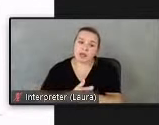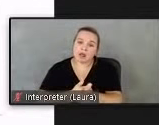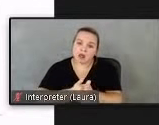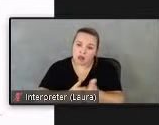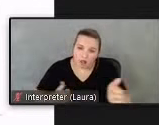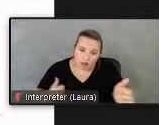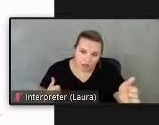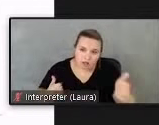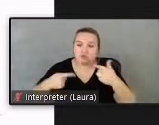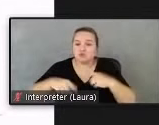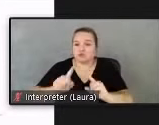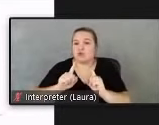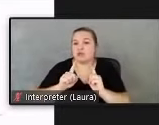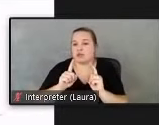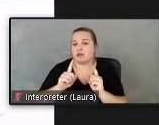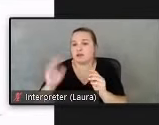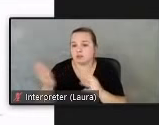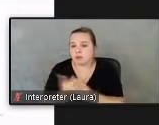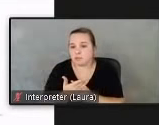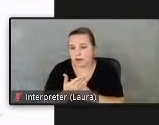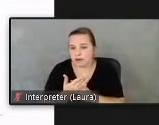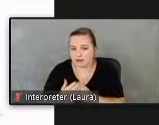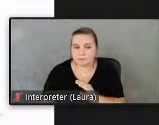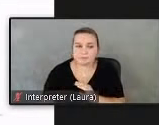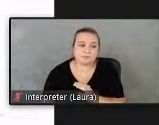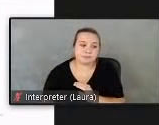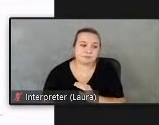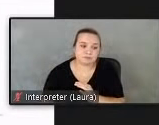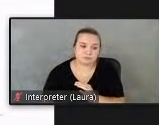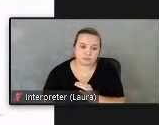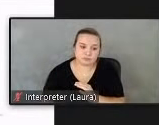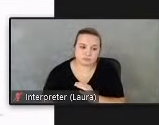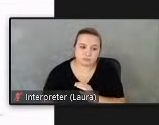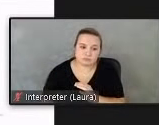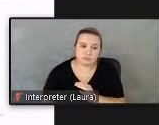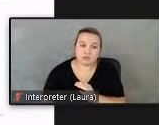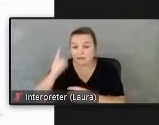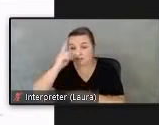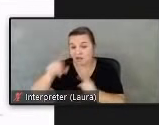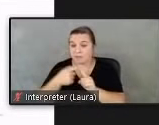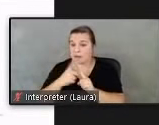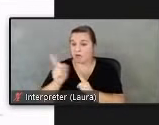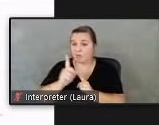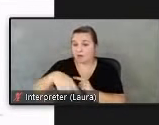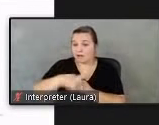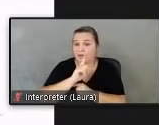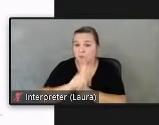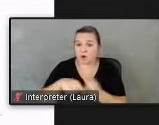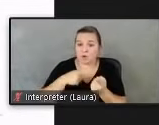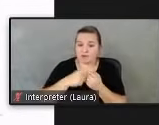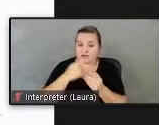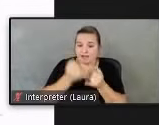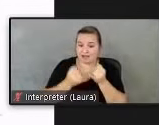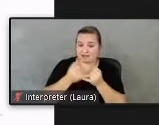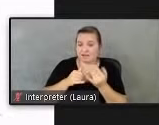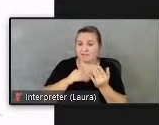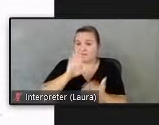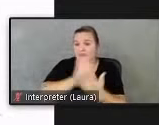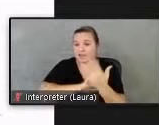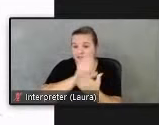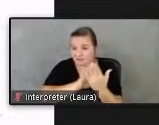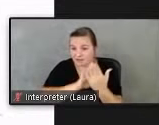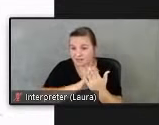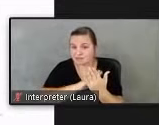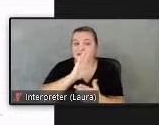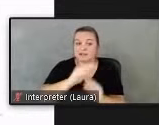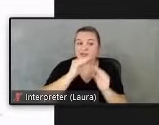as a part of this. Think about where they were at the end of when end of face-to-face, and this will help plan instruction as we go